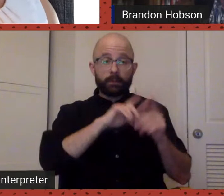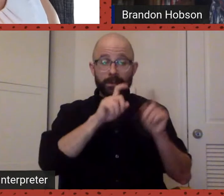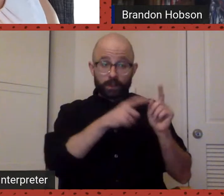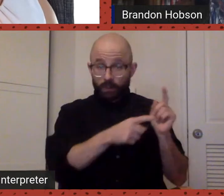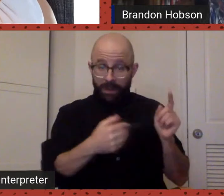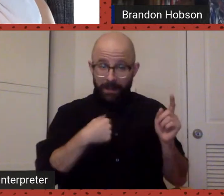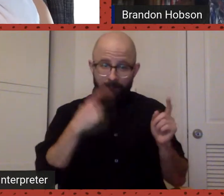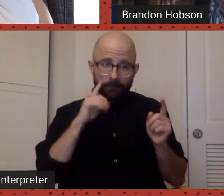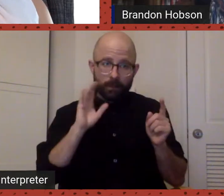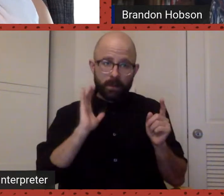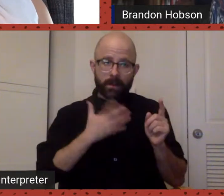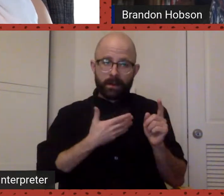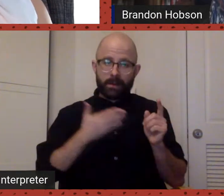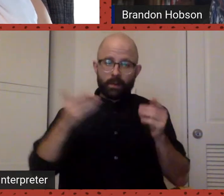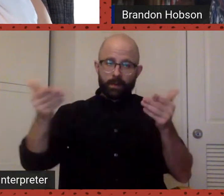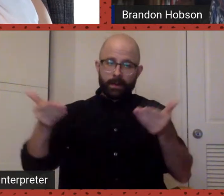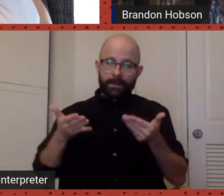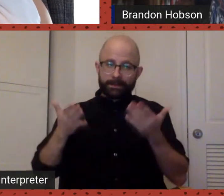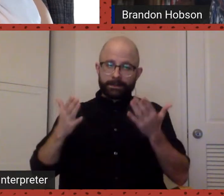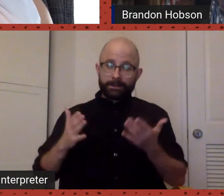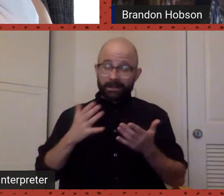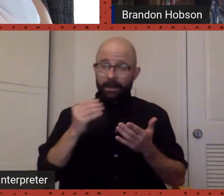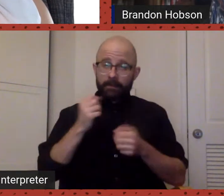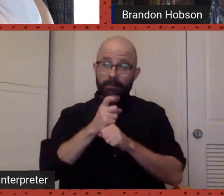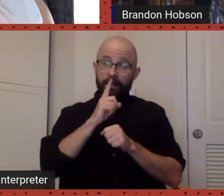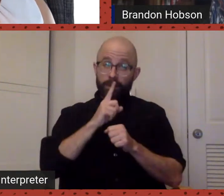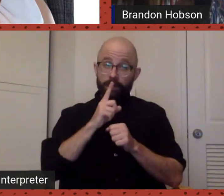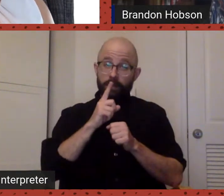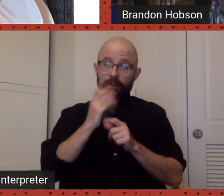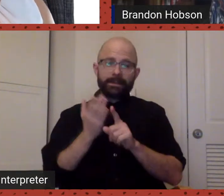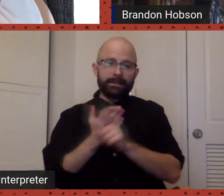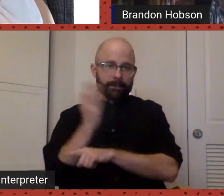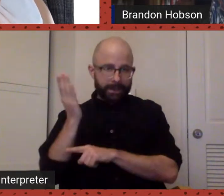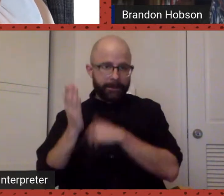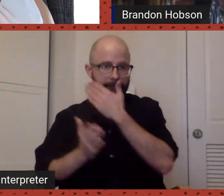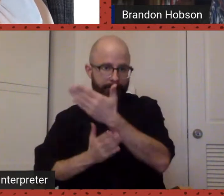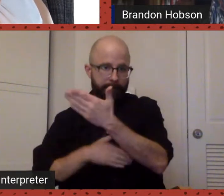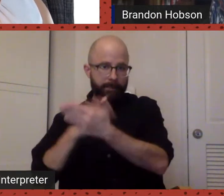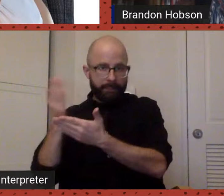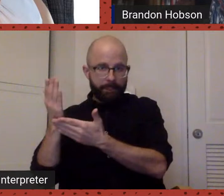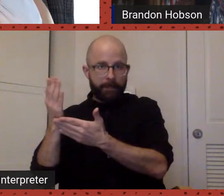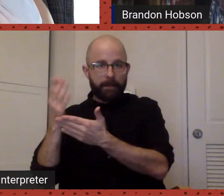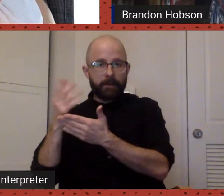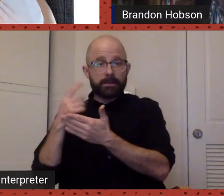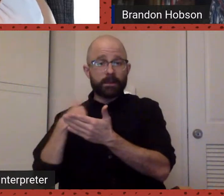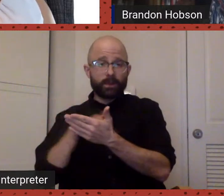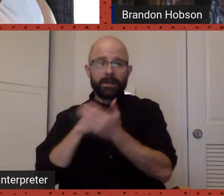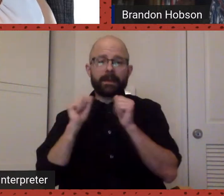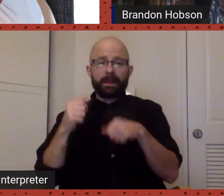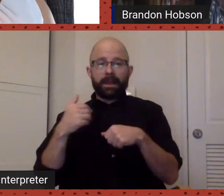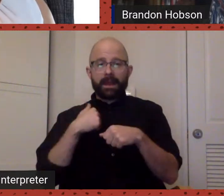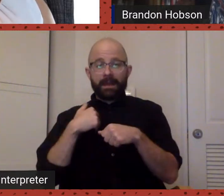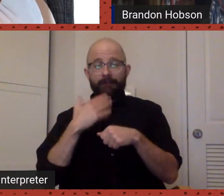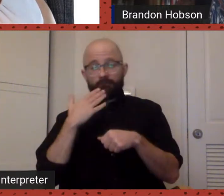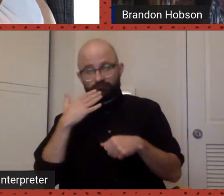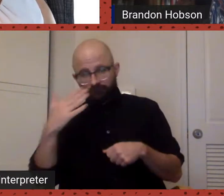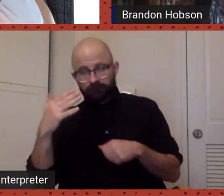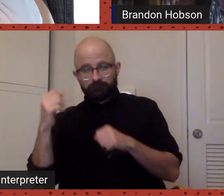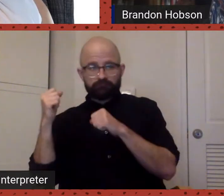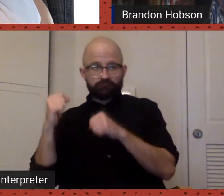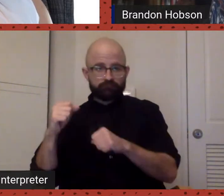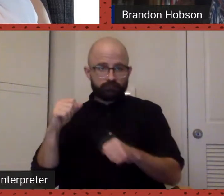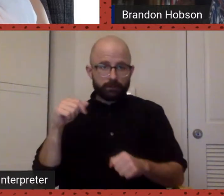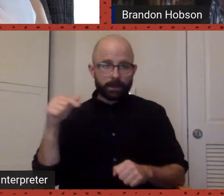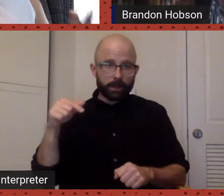our guest, and please make sure that you submit them so that we're able to have a really robust Q&A coming up